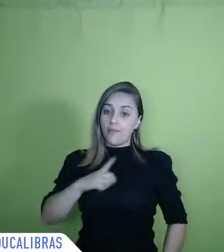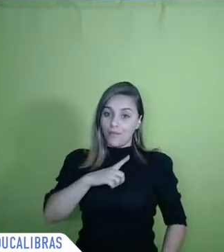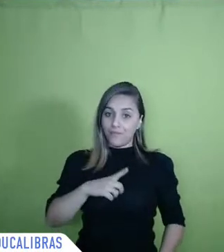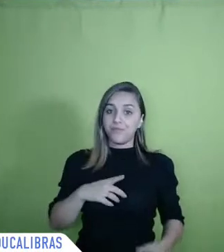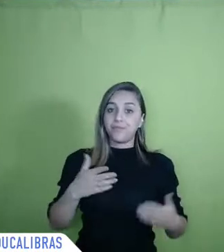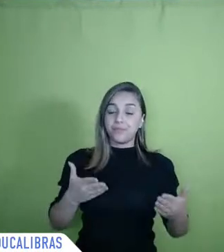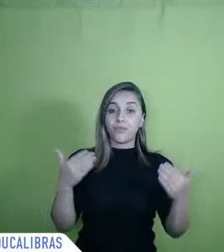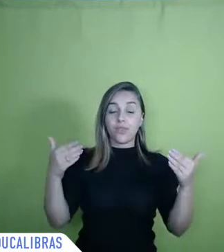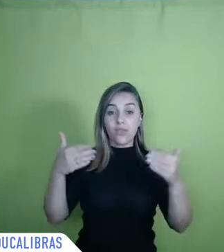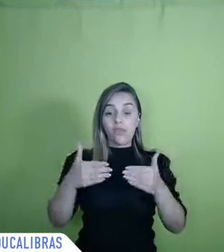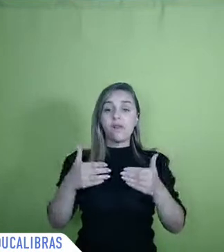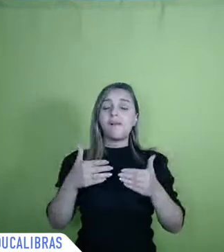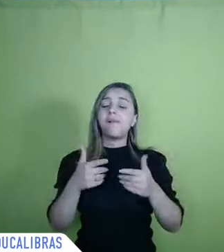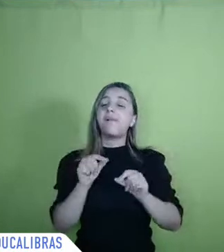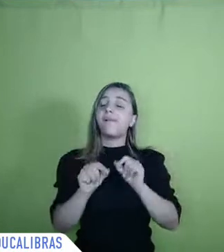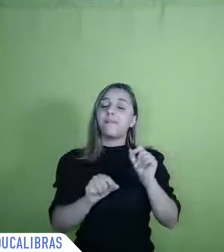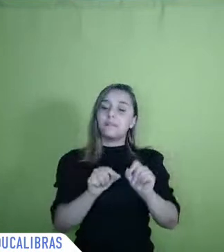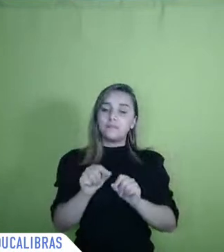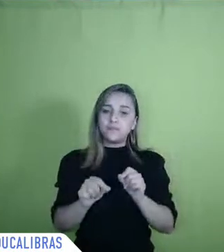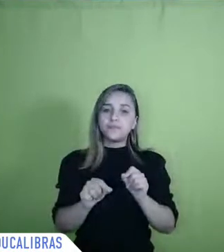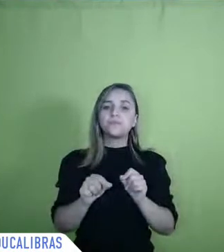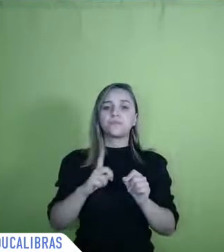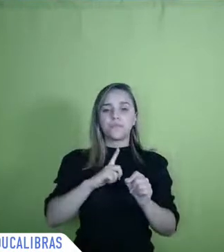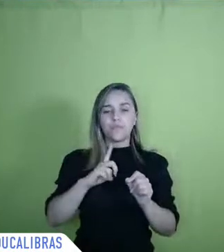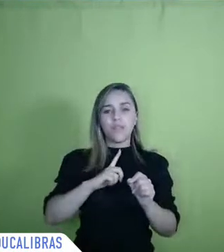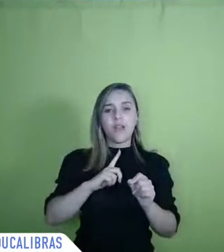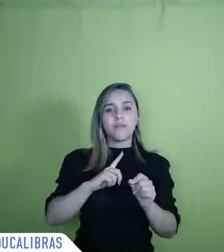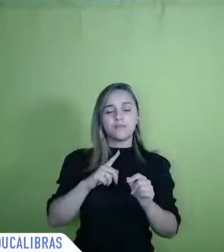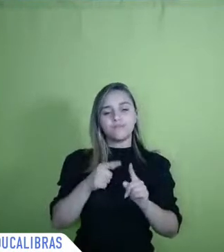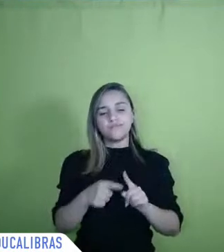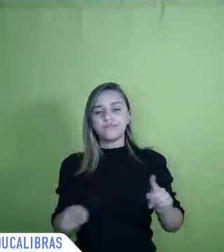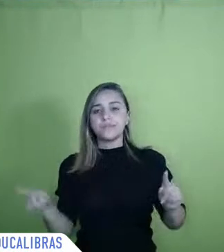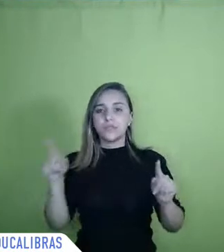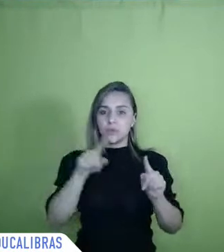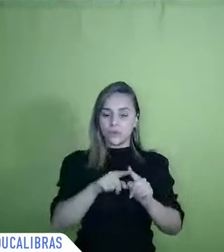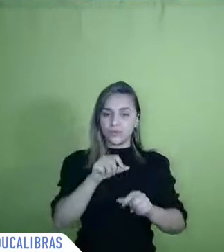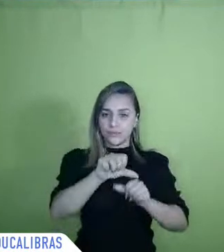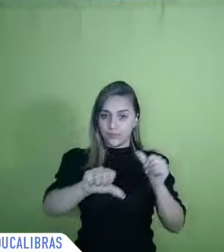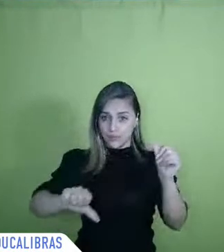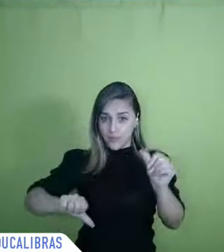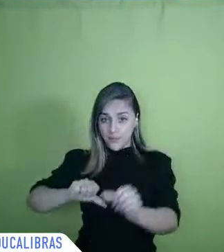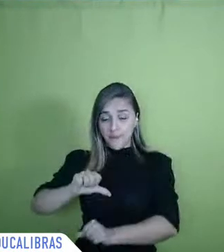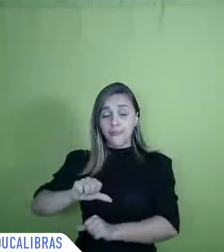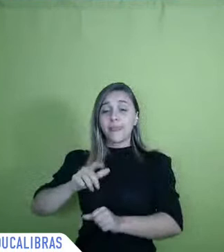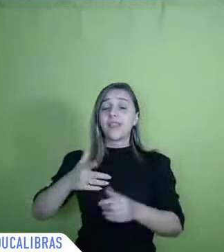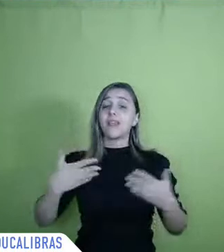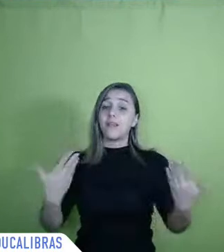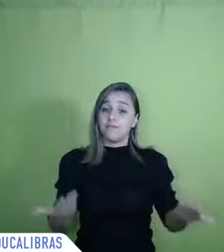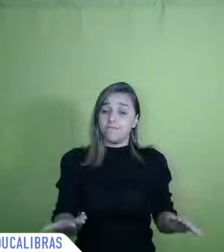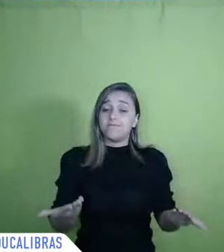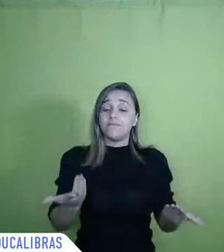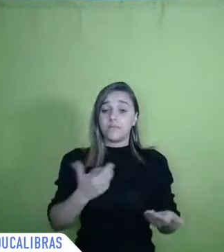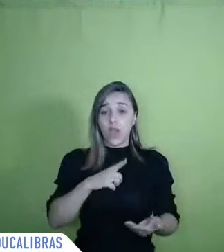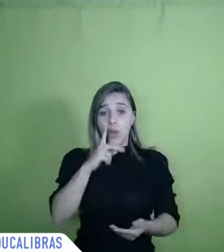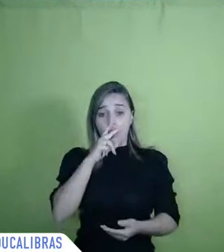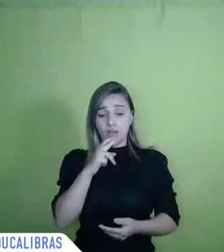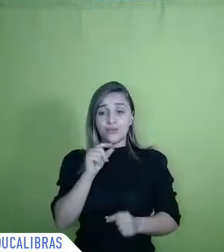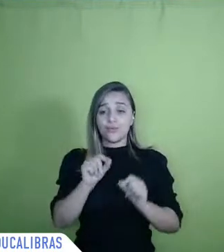these dynamics between different territories. And we should focus on changing the cycle. So I